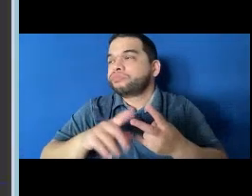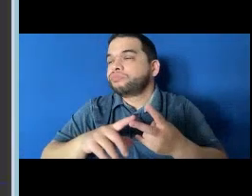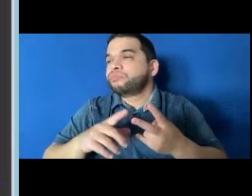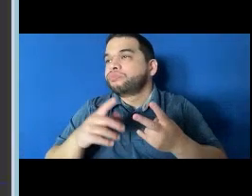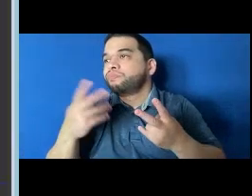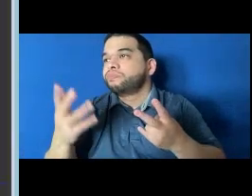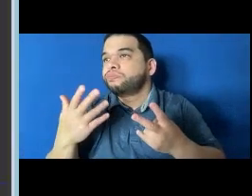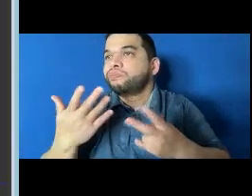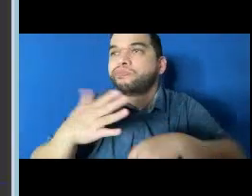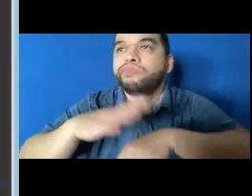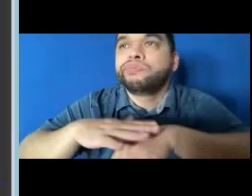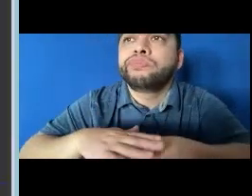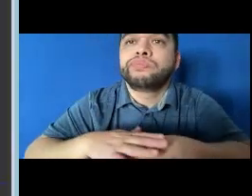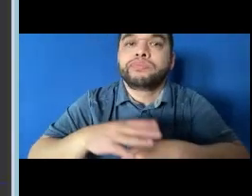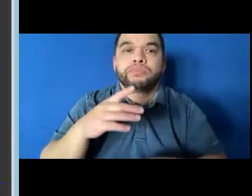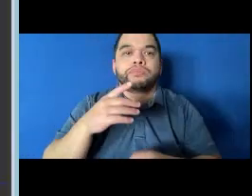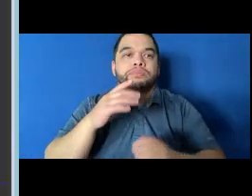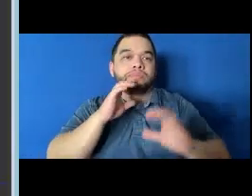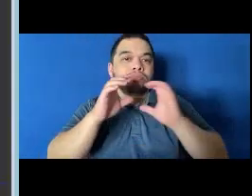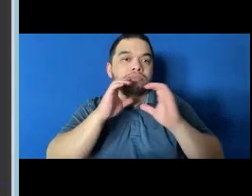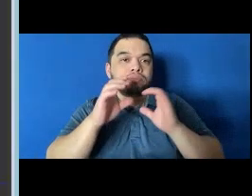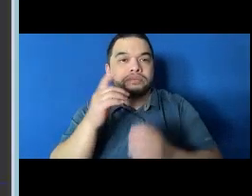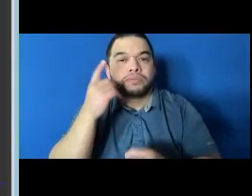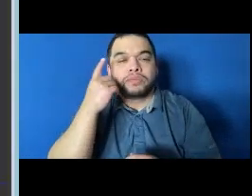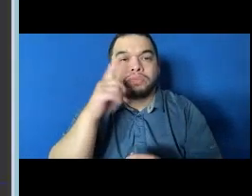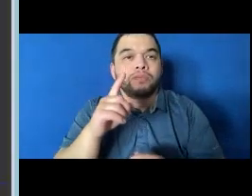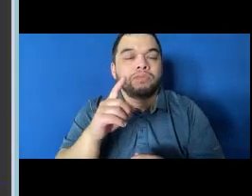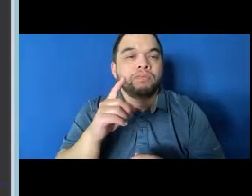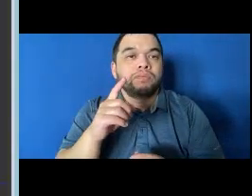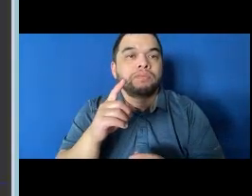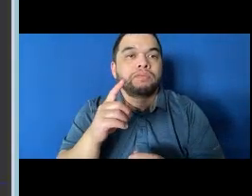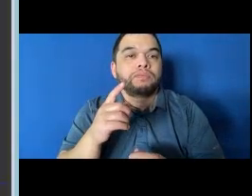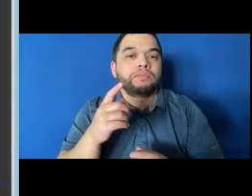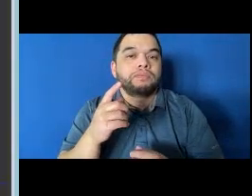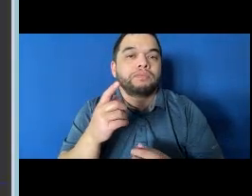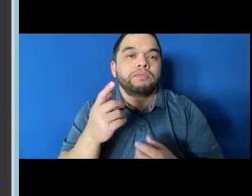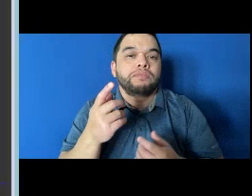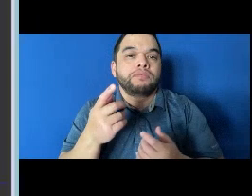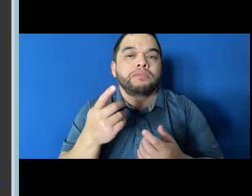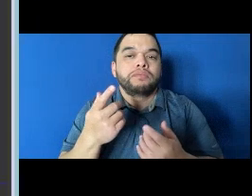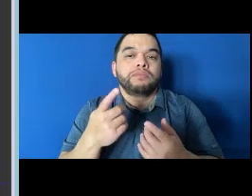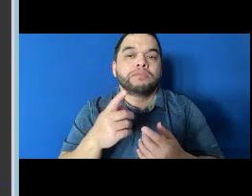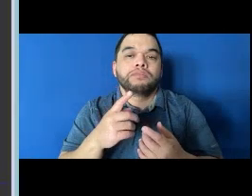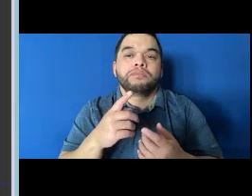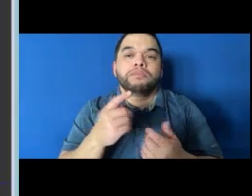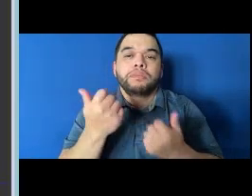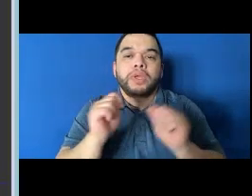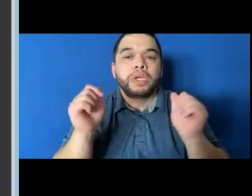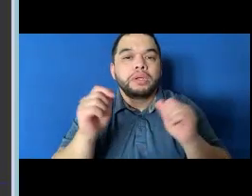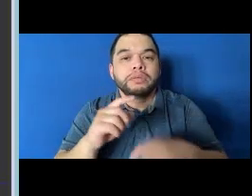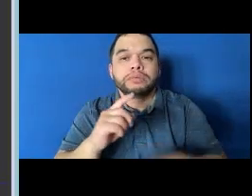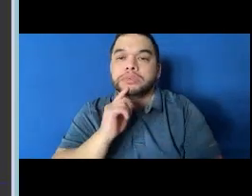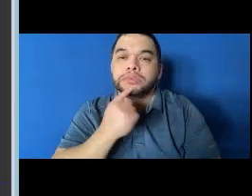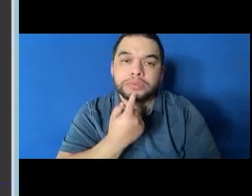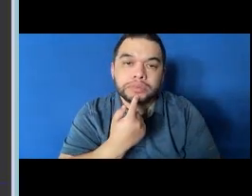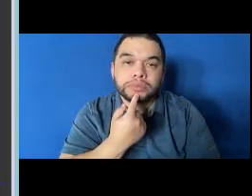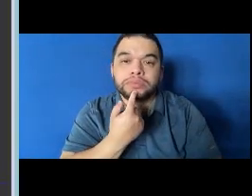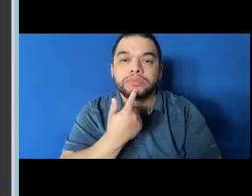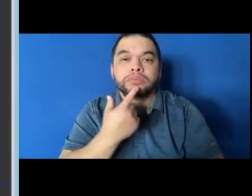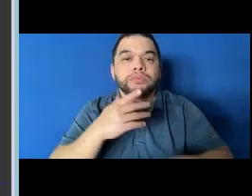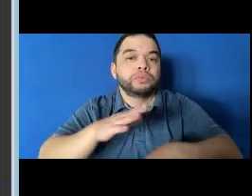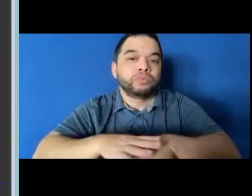avisos, floods, comunicados que podrían flood ser alerts, or por communications that tornadas might severas be o for severe severas. Por thunderstorms.